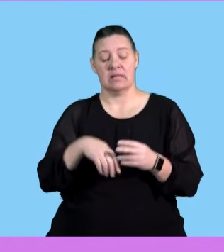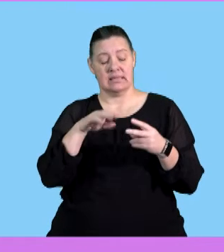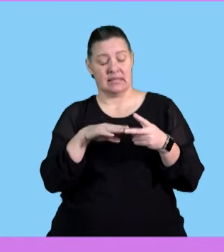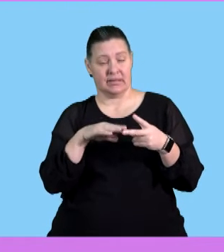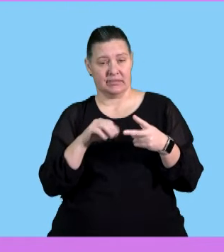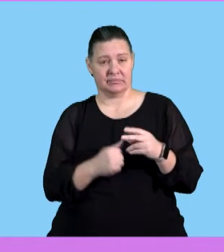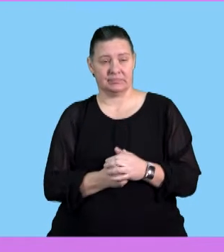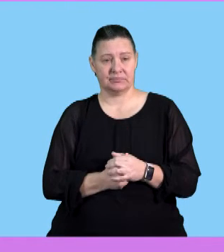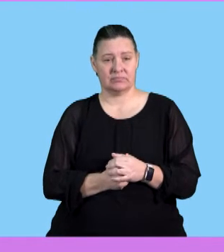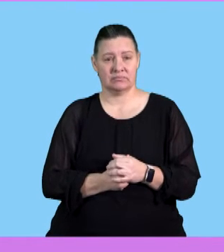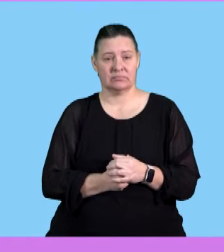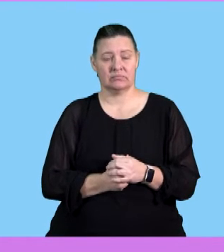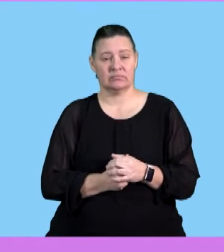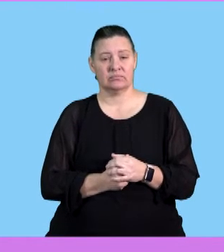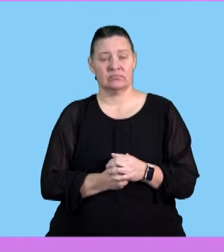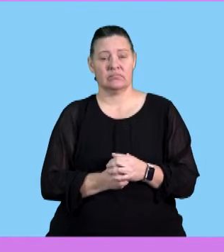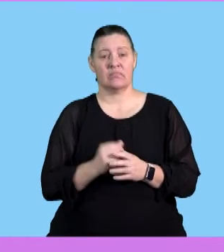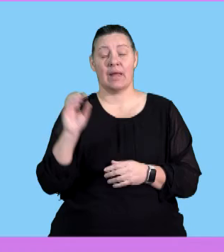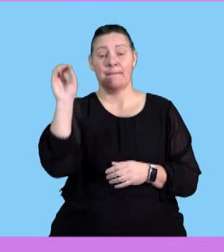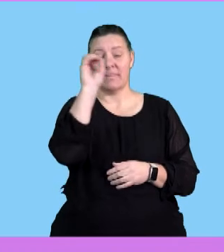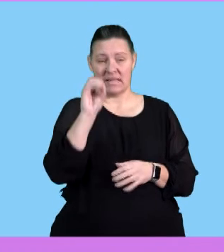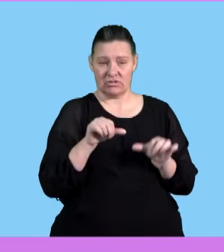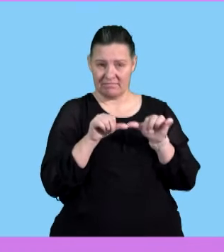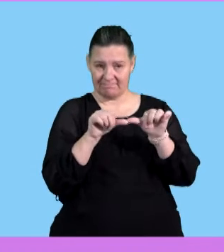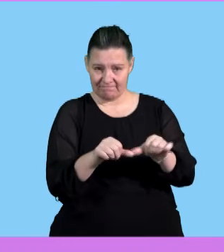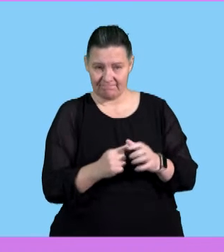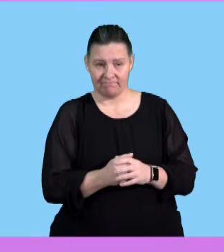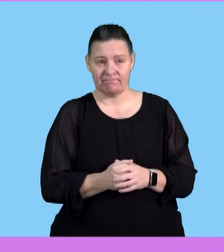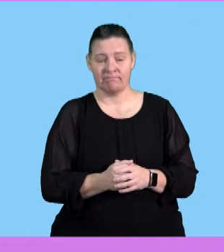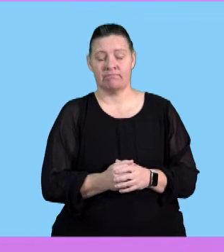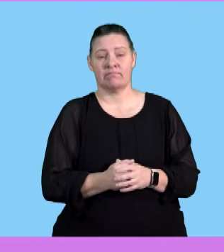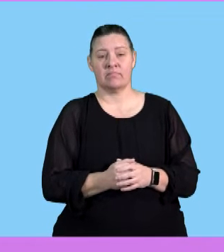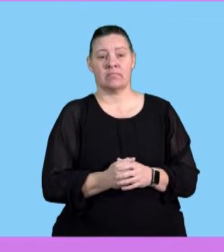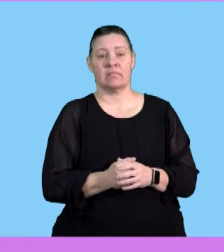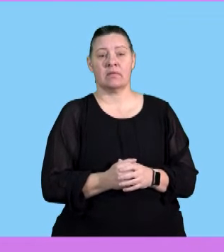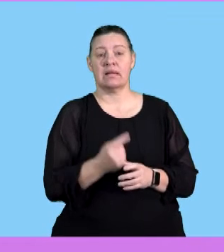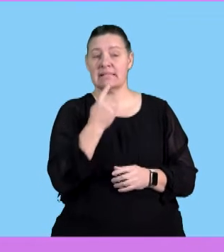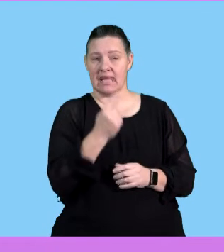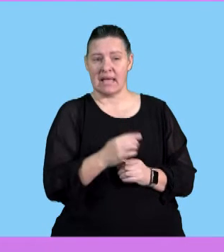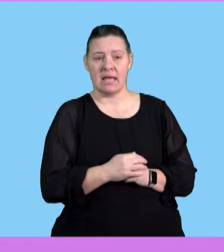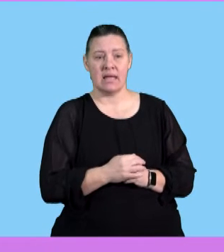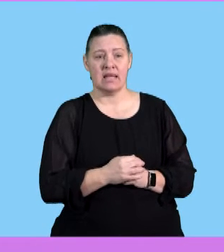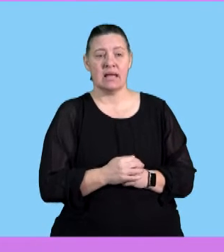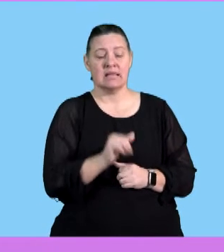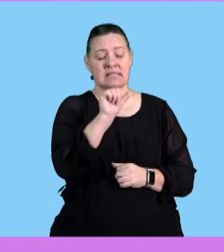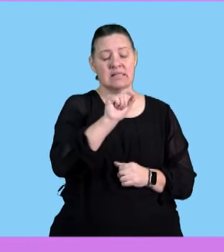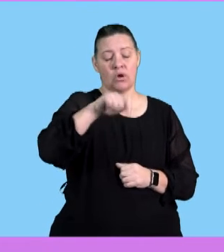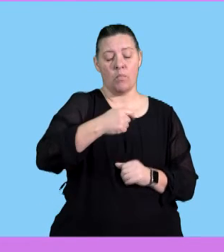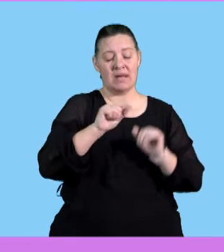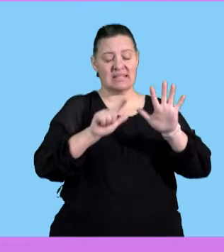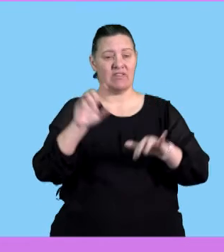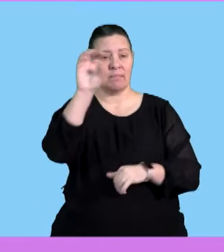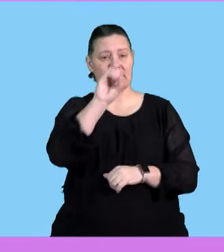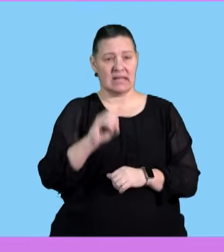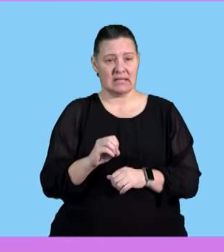now, secondly, we are still on working with percentages. We're looking at number 2. It says here, what is